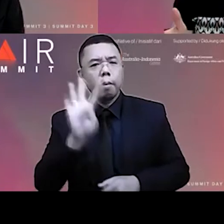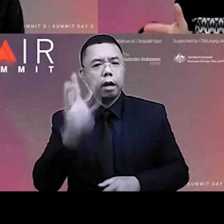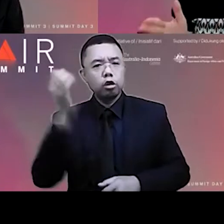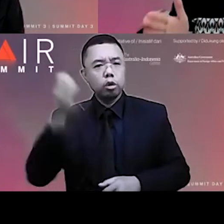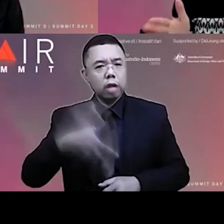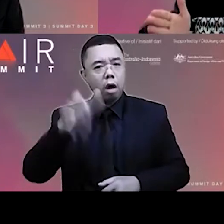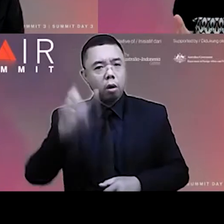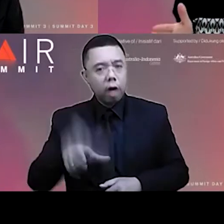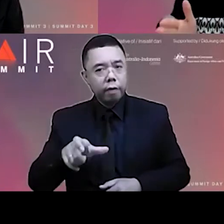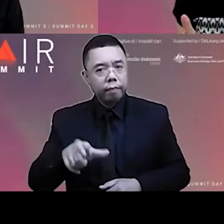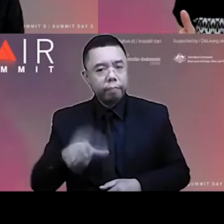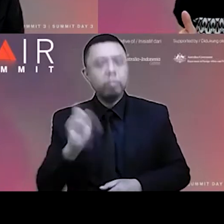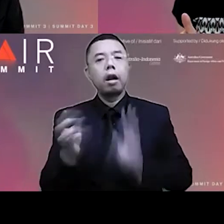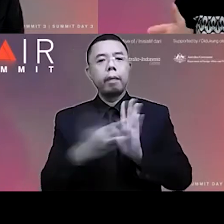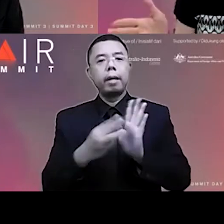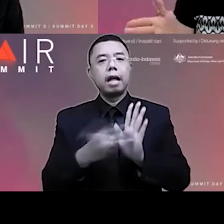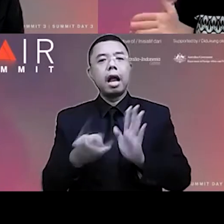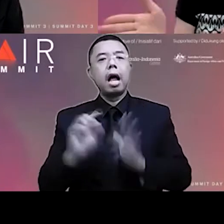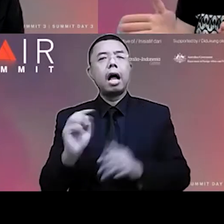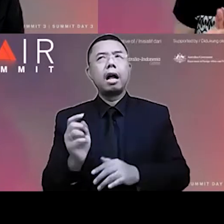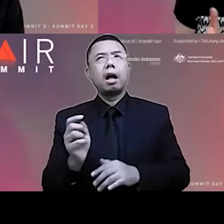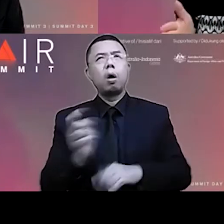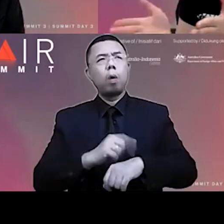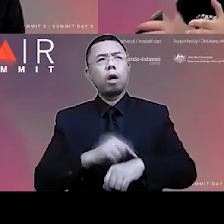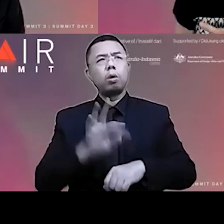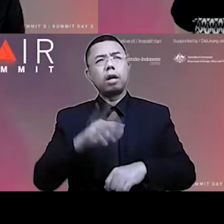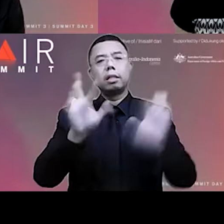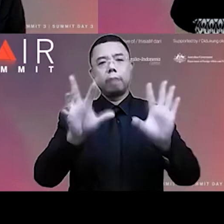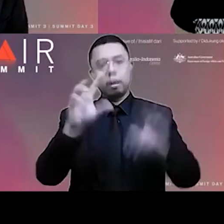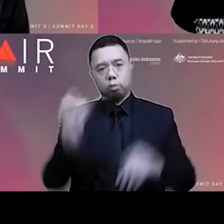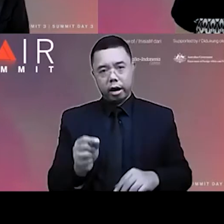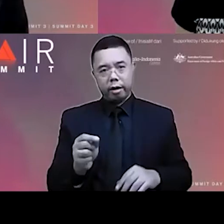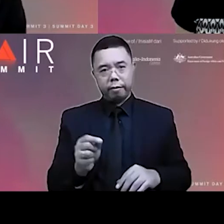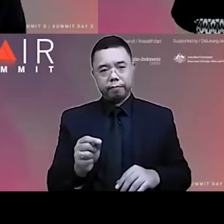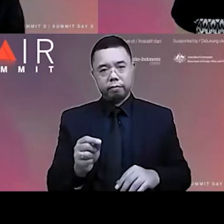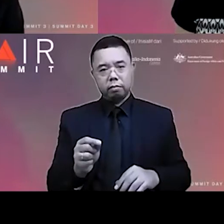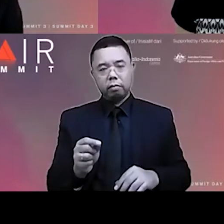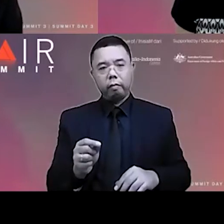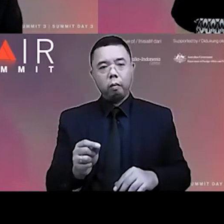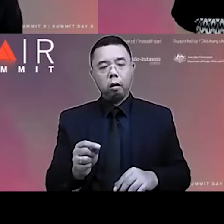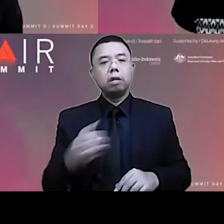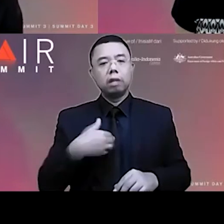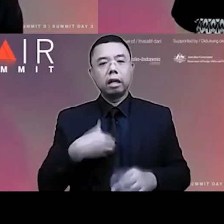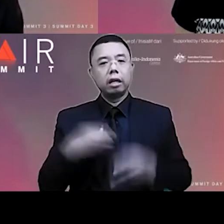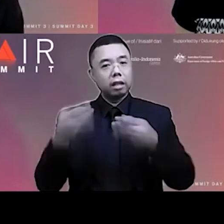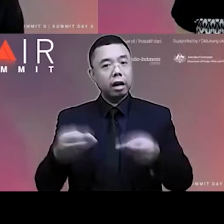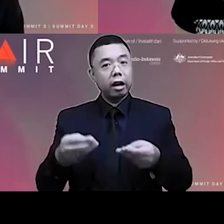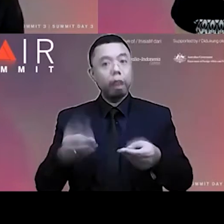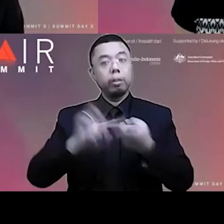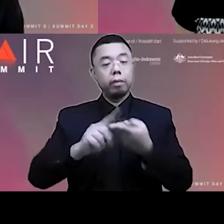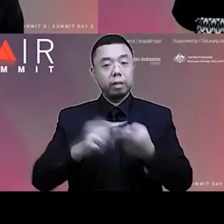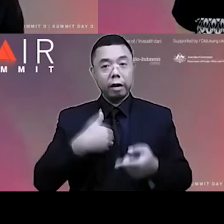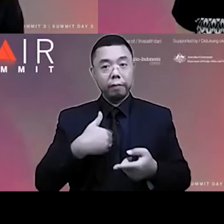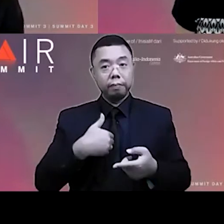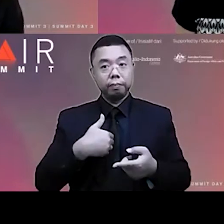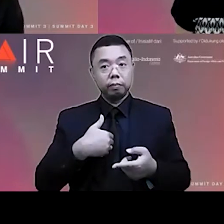this 9-month period alone. And then I'm going to pass over to my colleague, and Dr. Awaling is